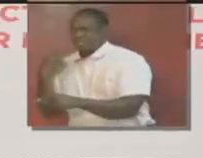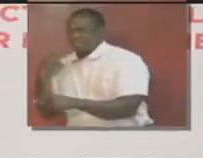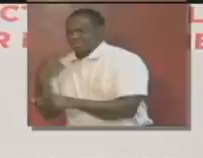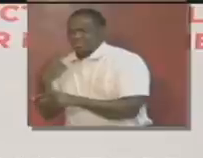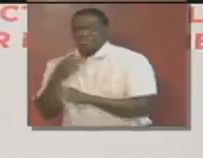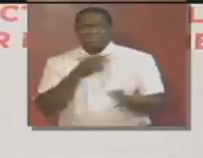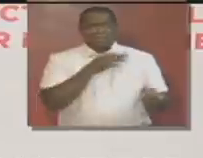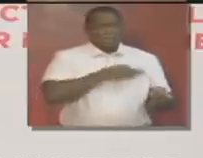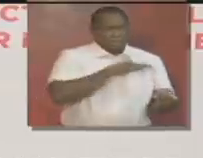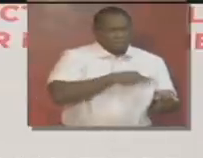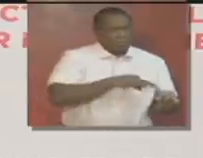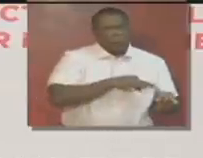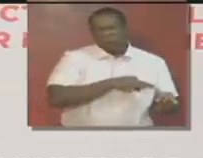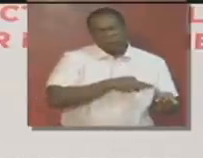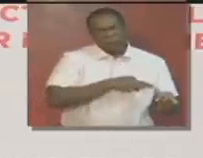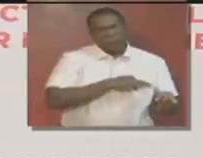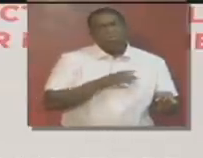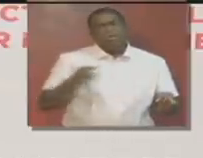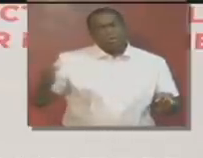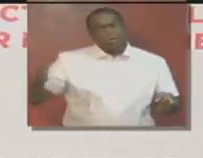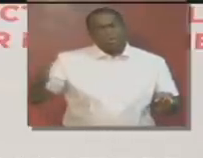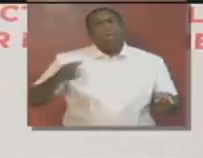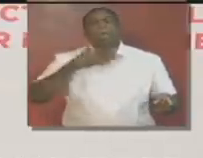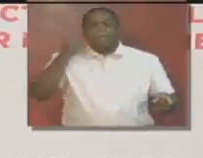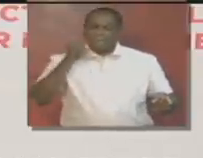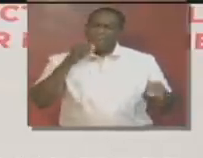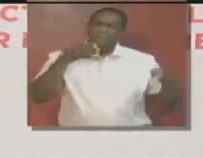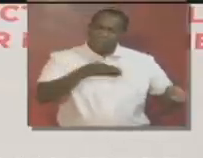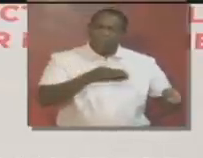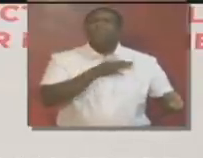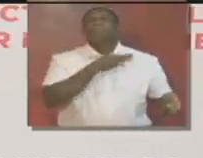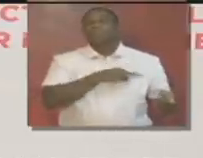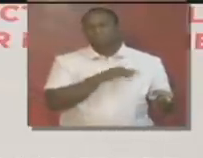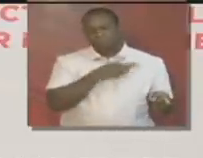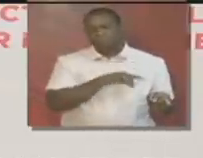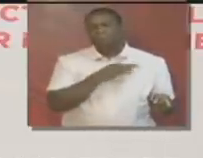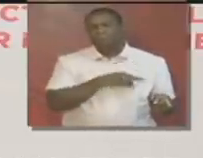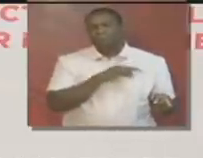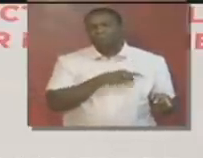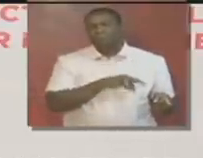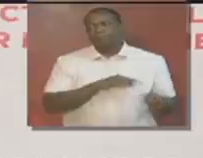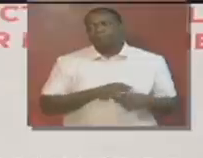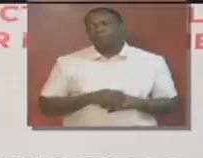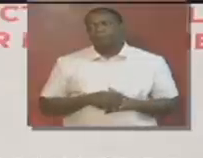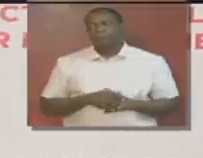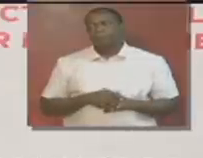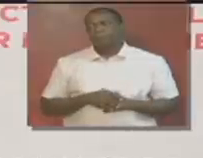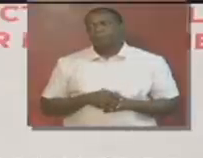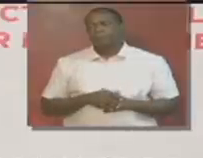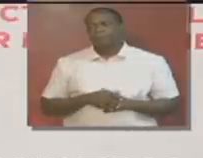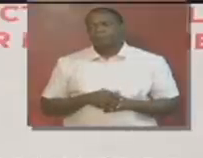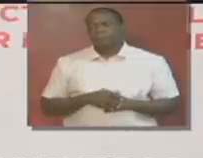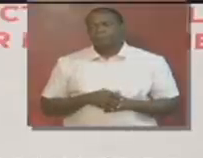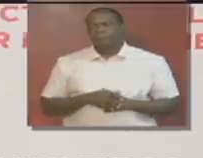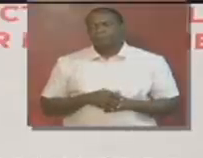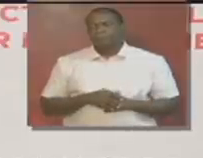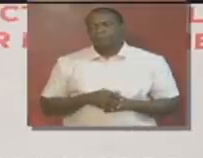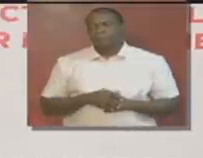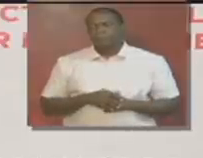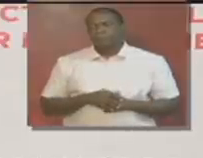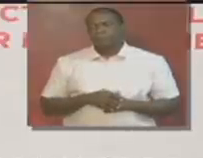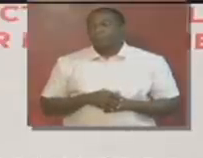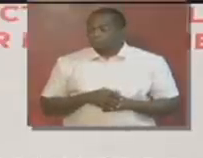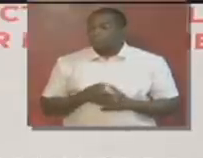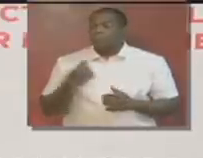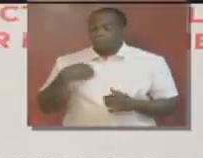the incidence of these clotting events. The incidence, as they say, of these thromboembolic events, while that is ongoing, the